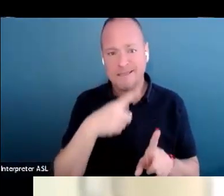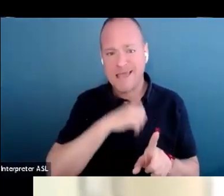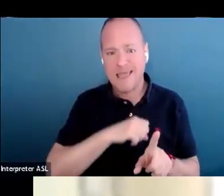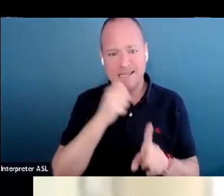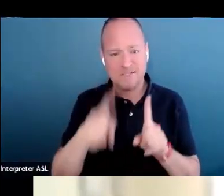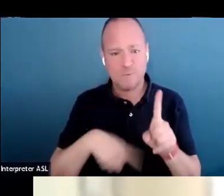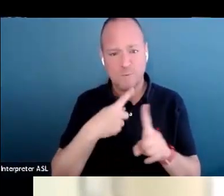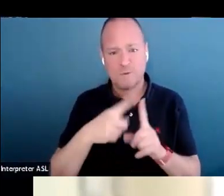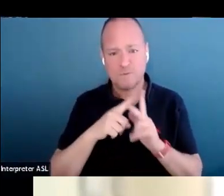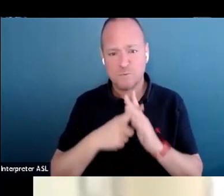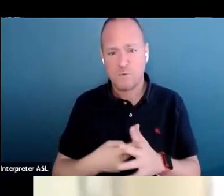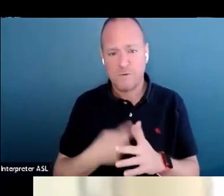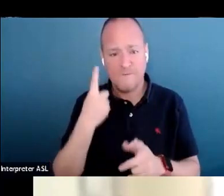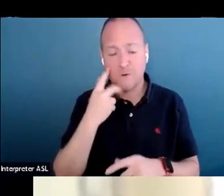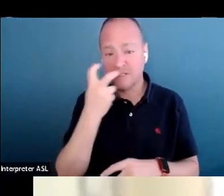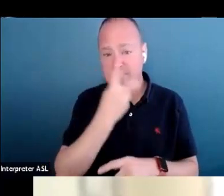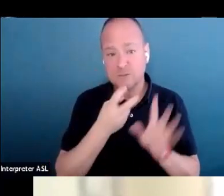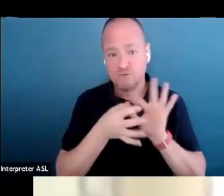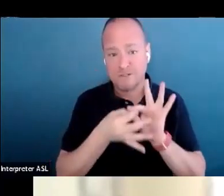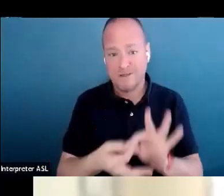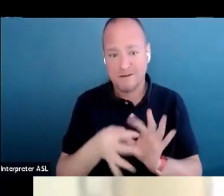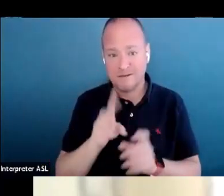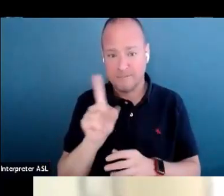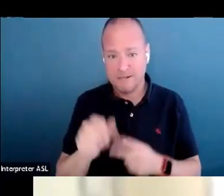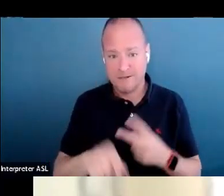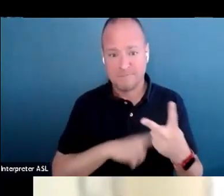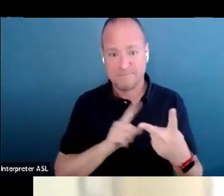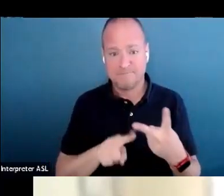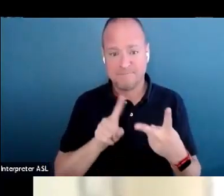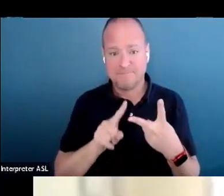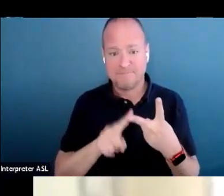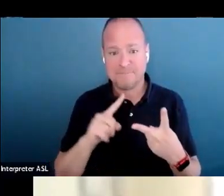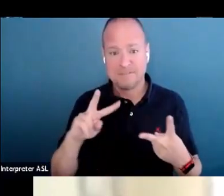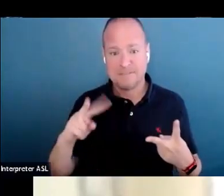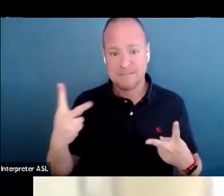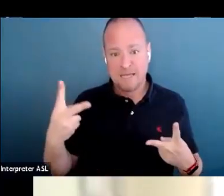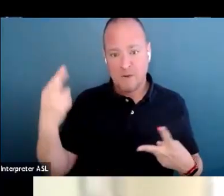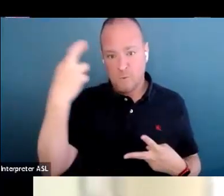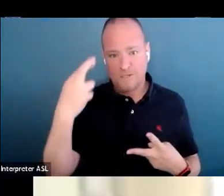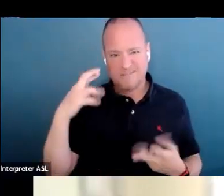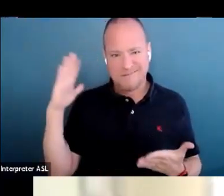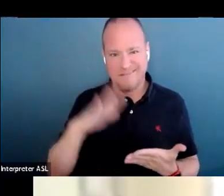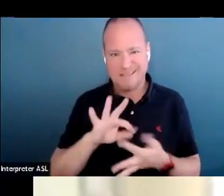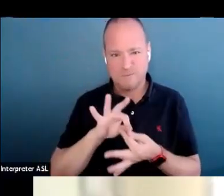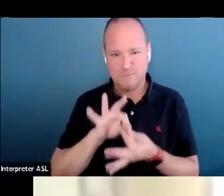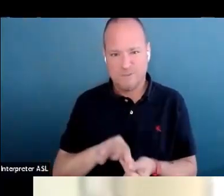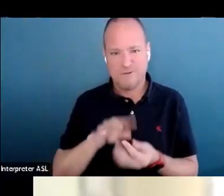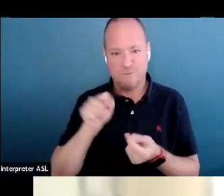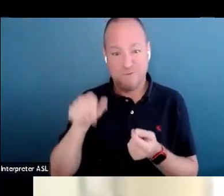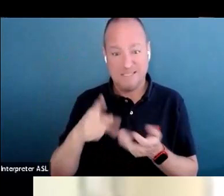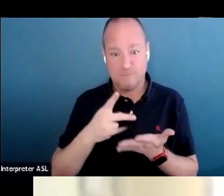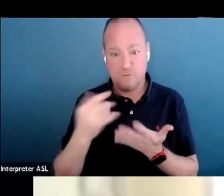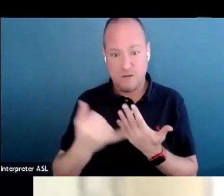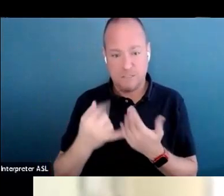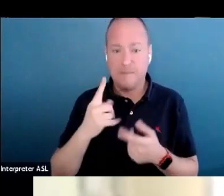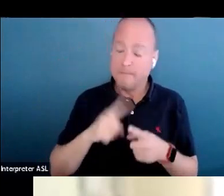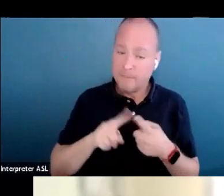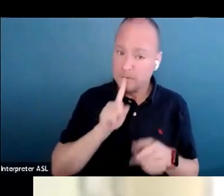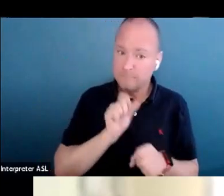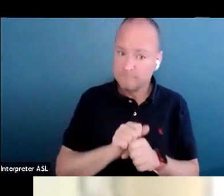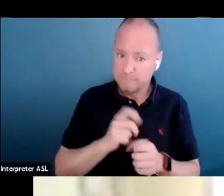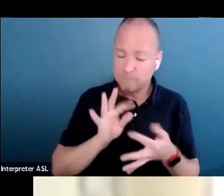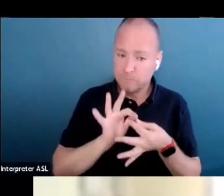for a speech-related disability. And the second reason, which is less relevant to this particular project, but is relevant